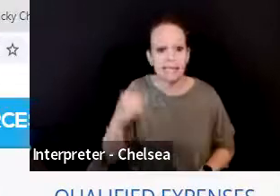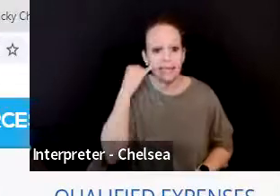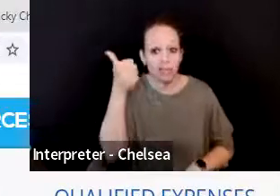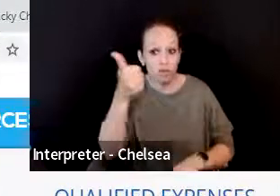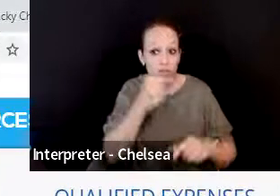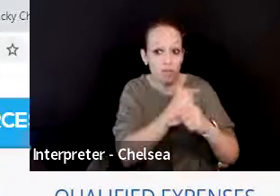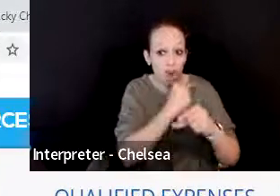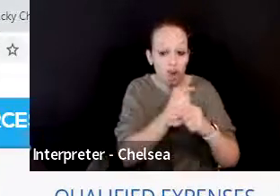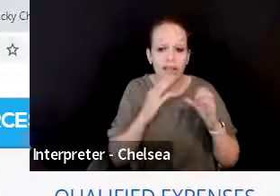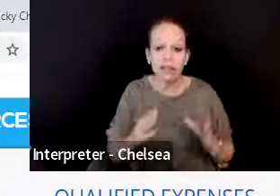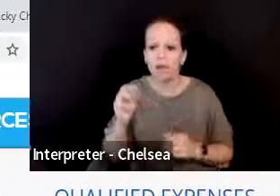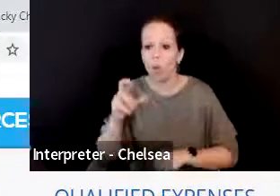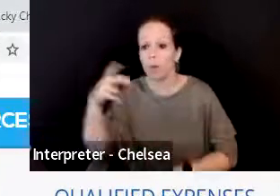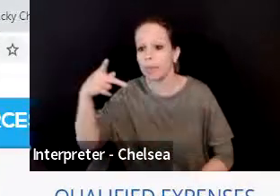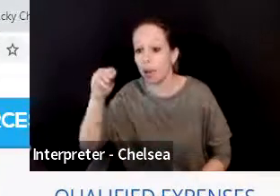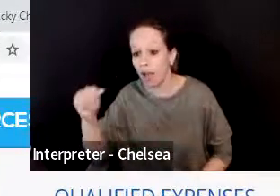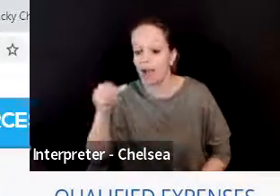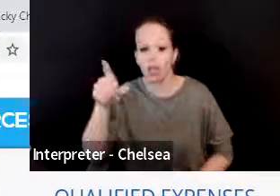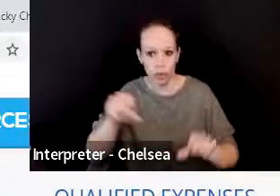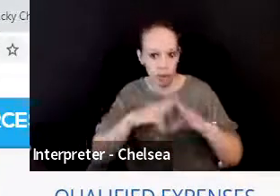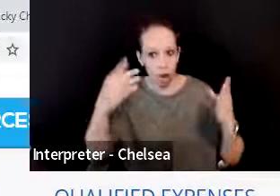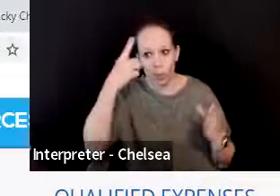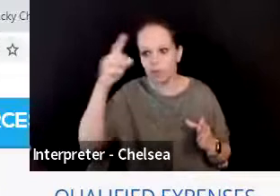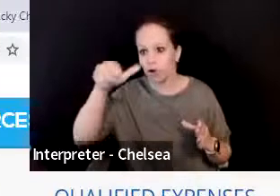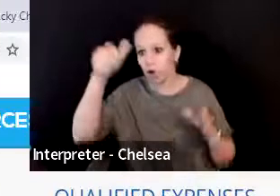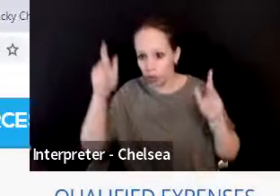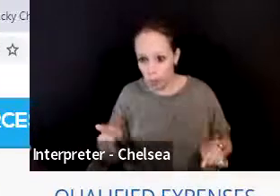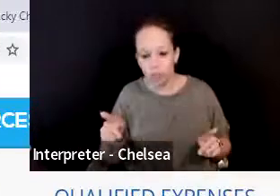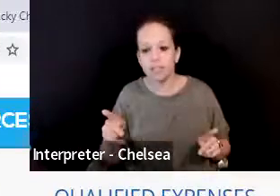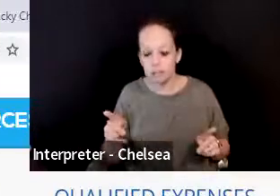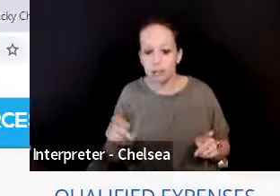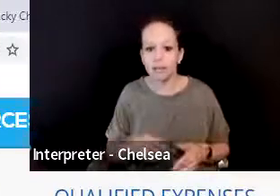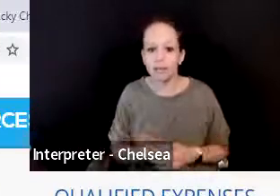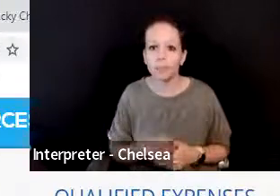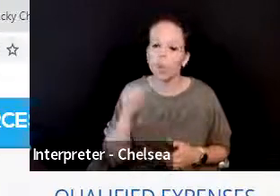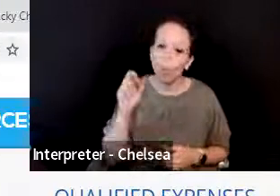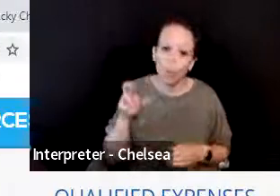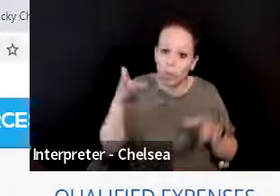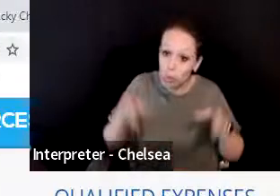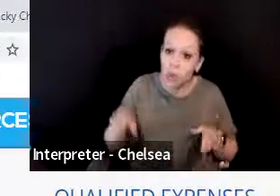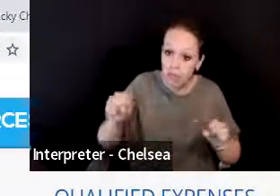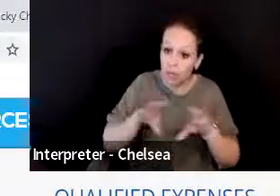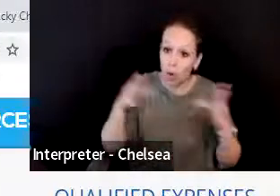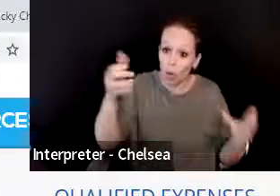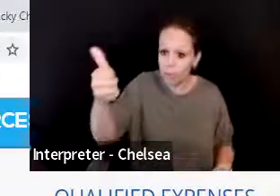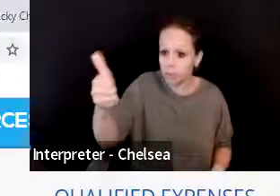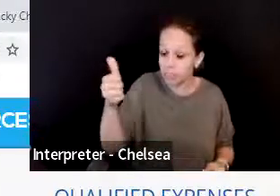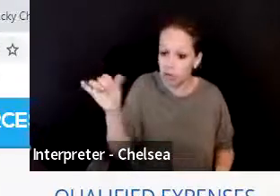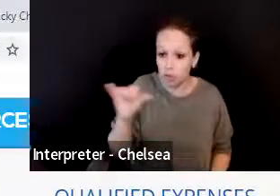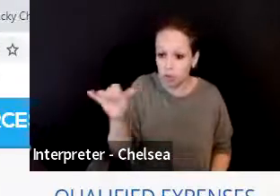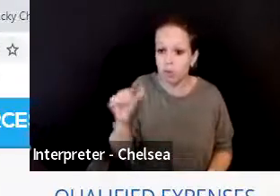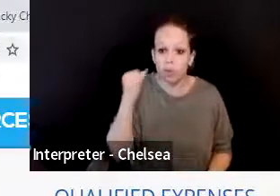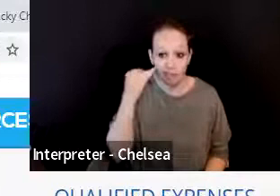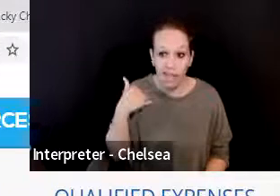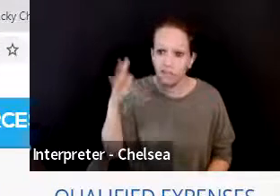power of attorney, you can open it for someone for whom you have that legal authority, or the person themselves can open the account with